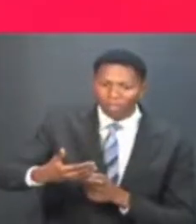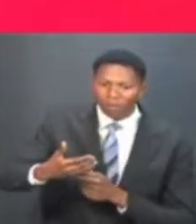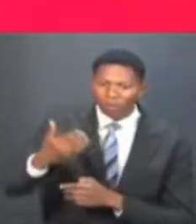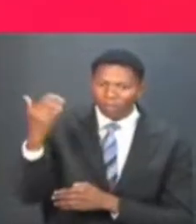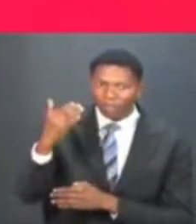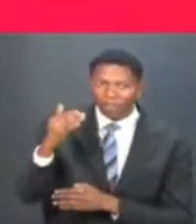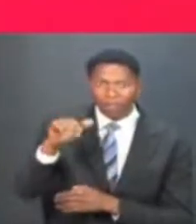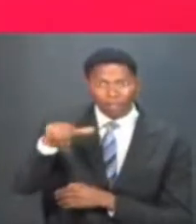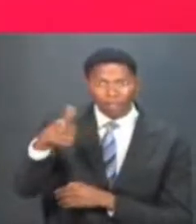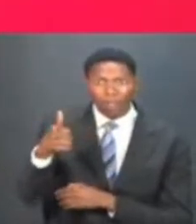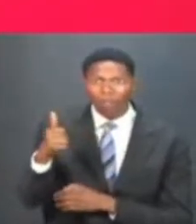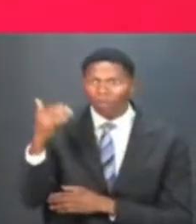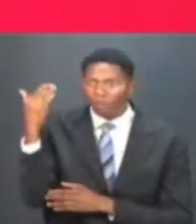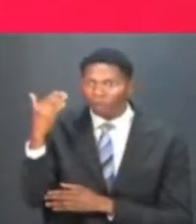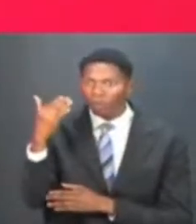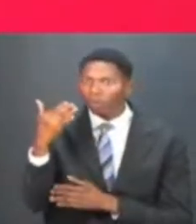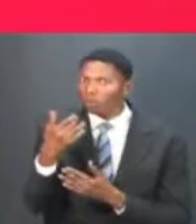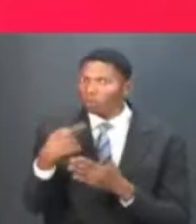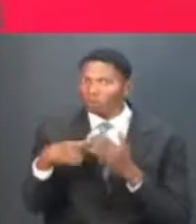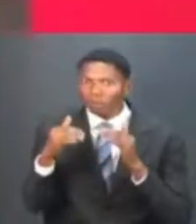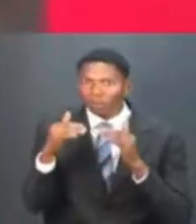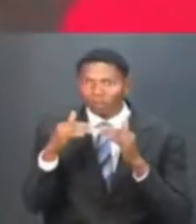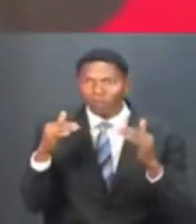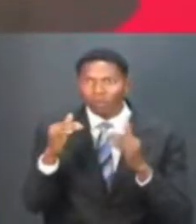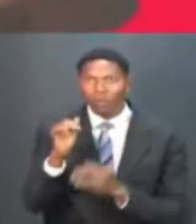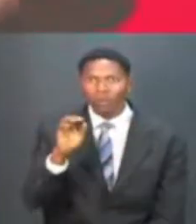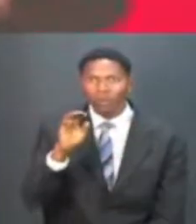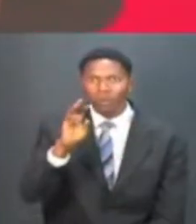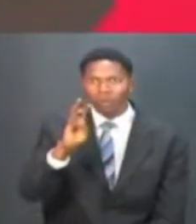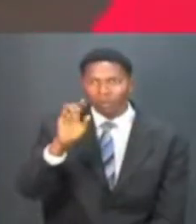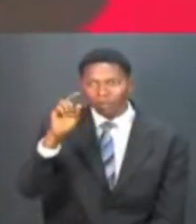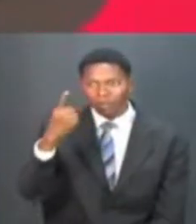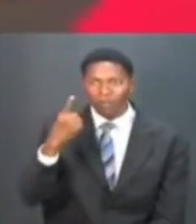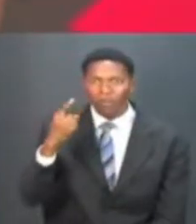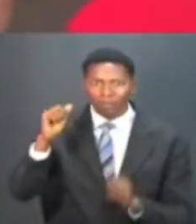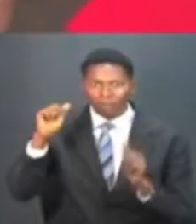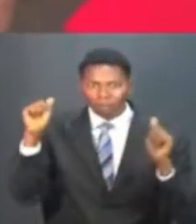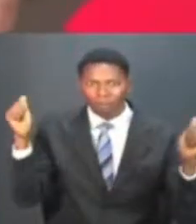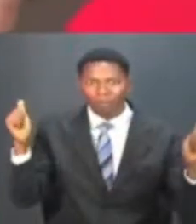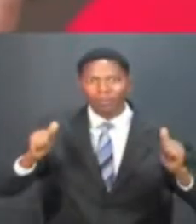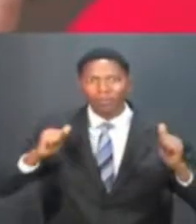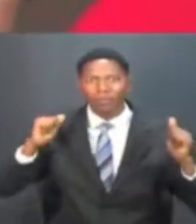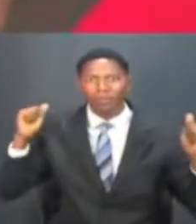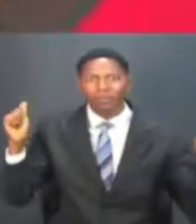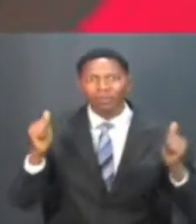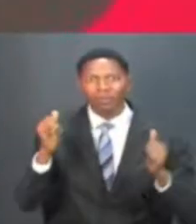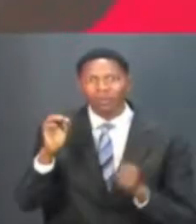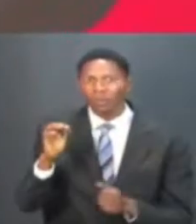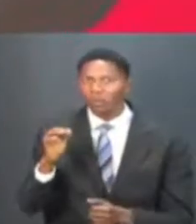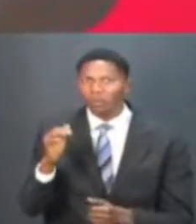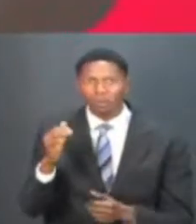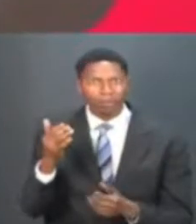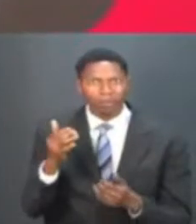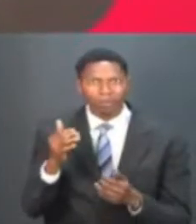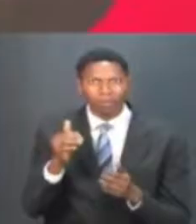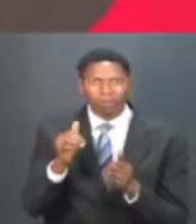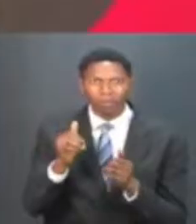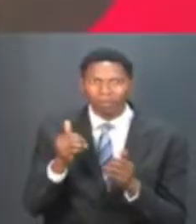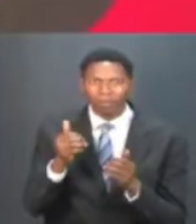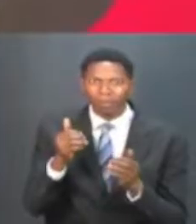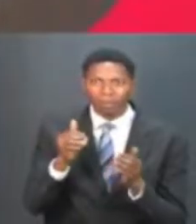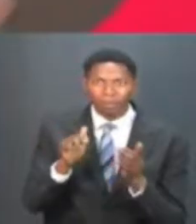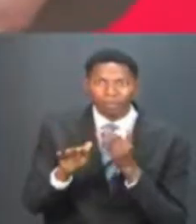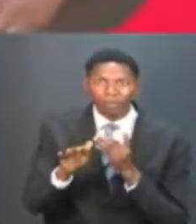and the other on the occasion of the 61st anniversary of the passing of Dr. Joseph